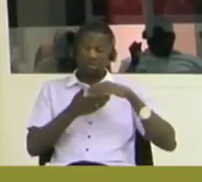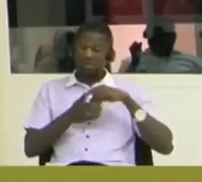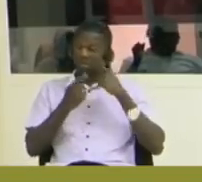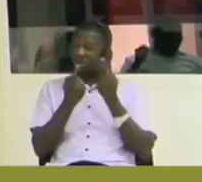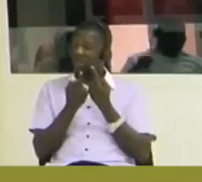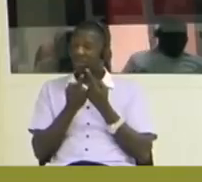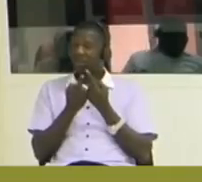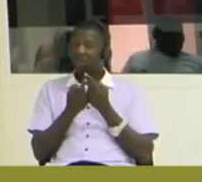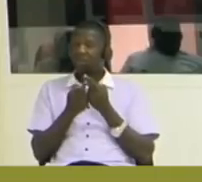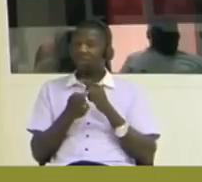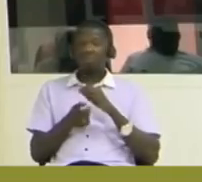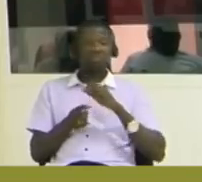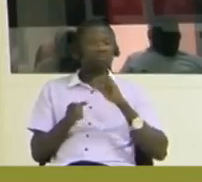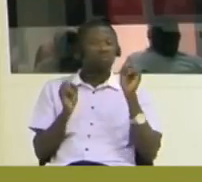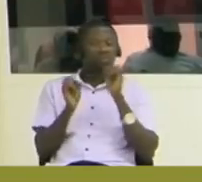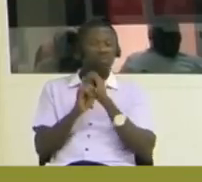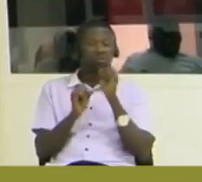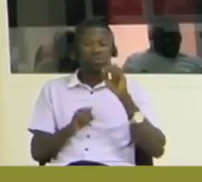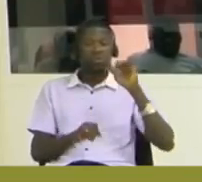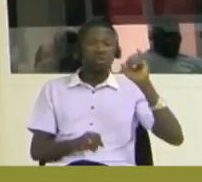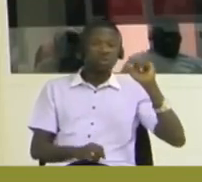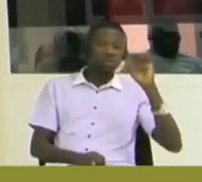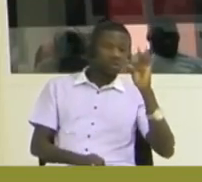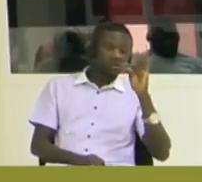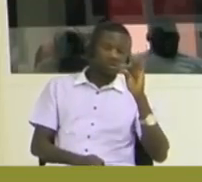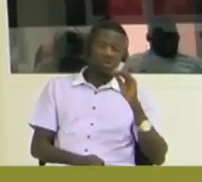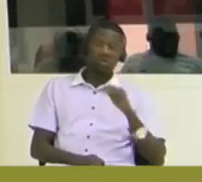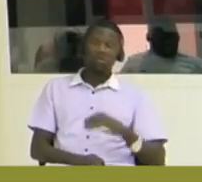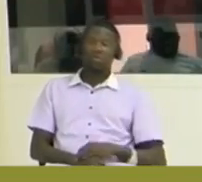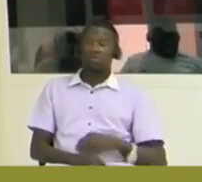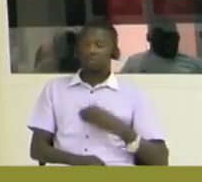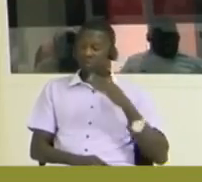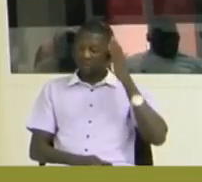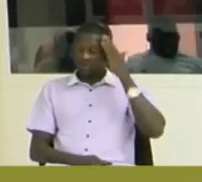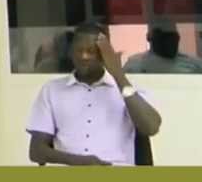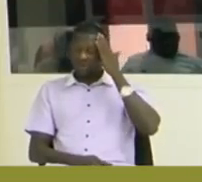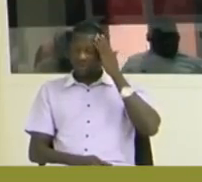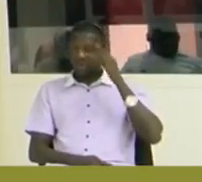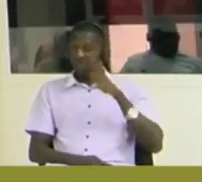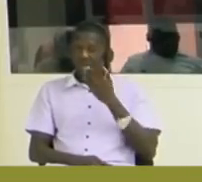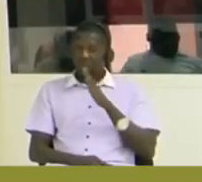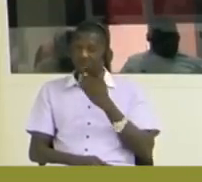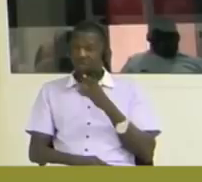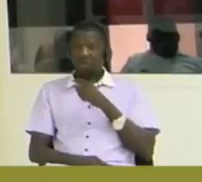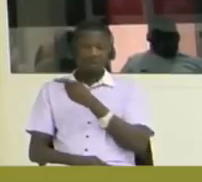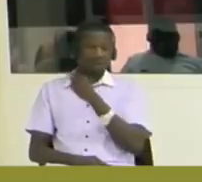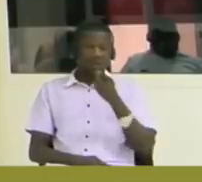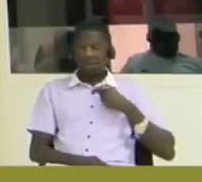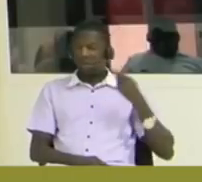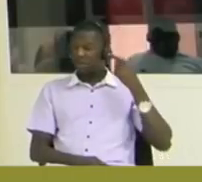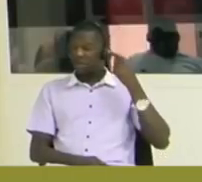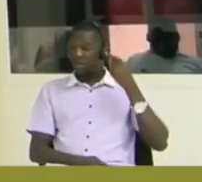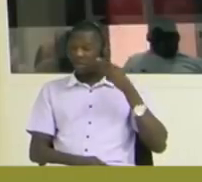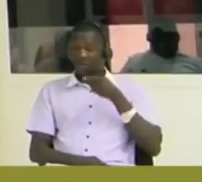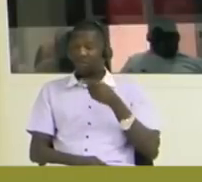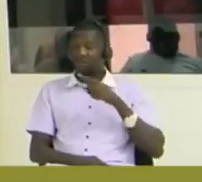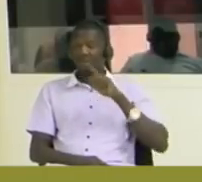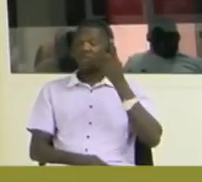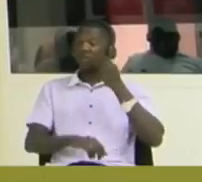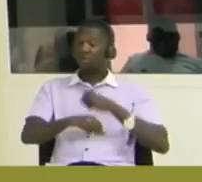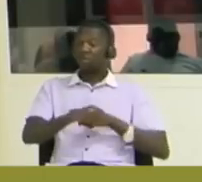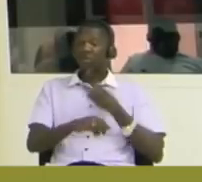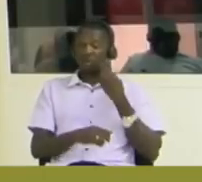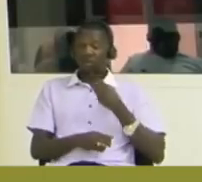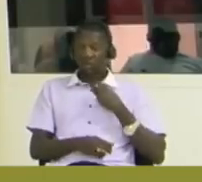neither Yankuba Toure. So I am quite sure that maybe they're hearing this for the first time if they're